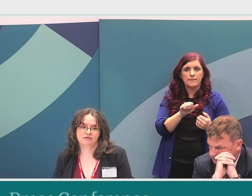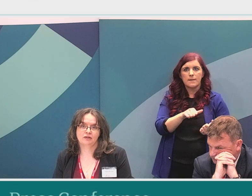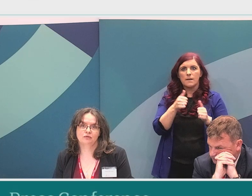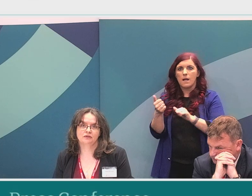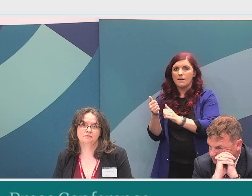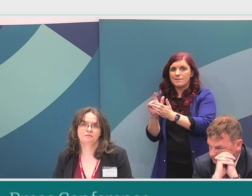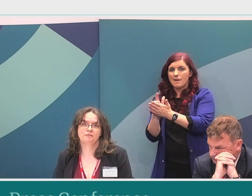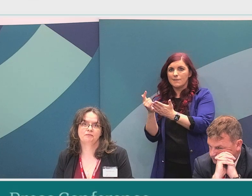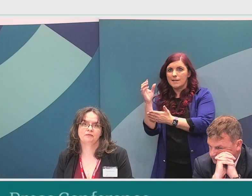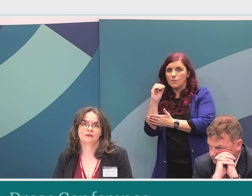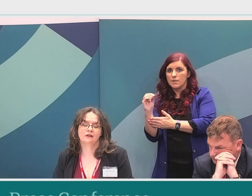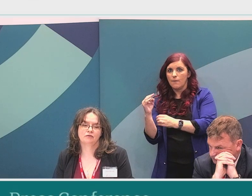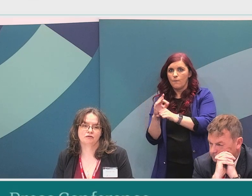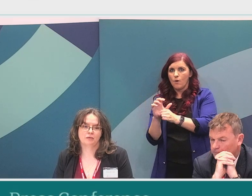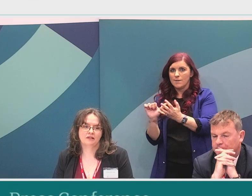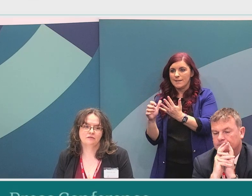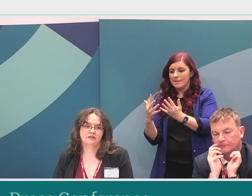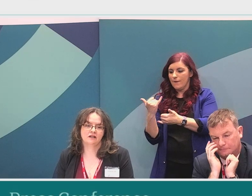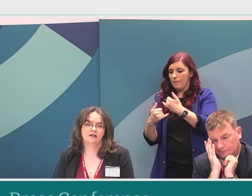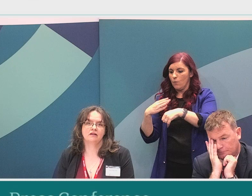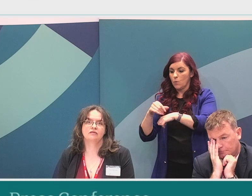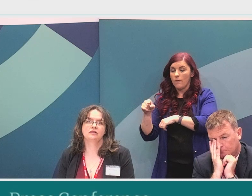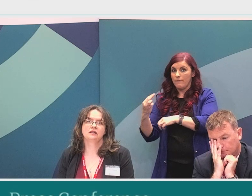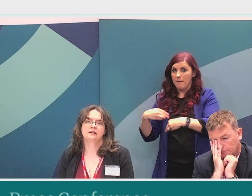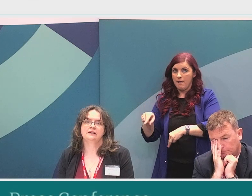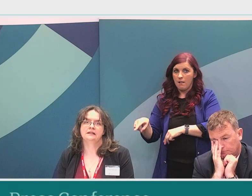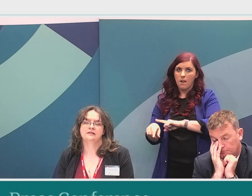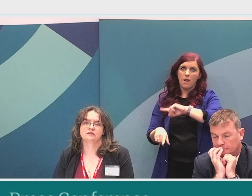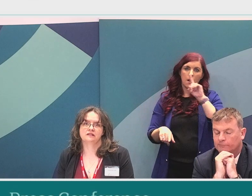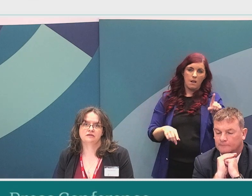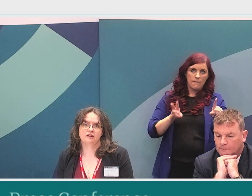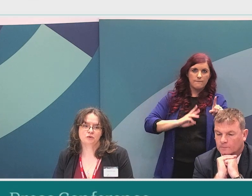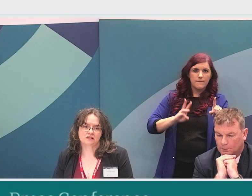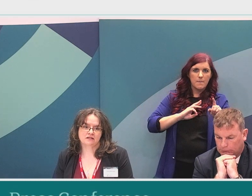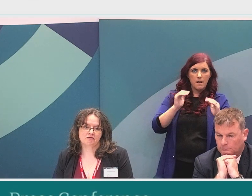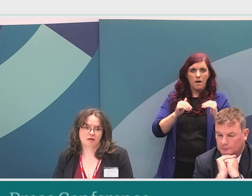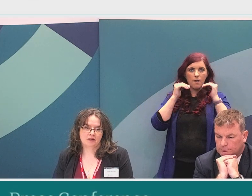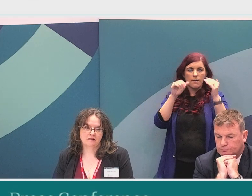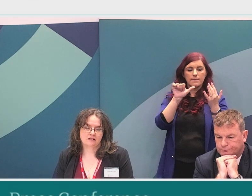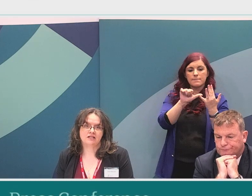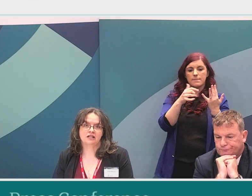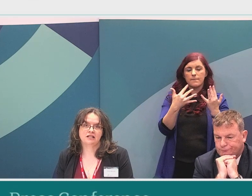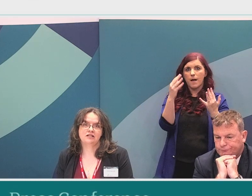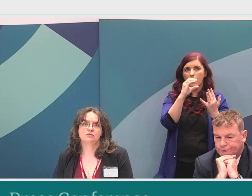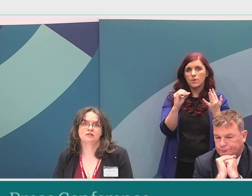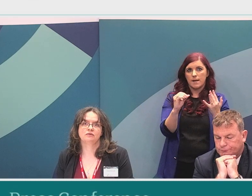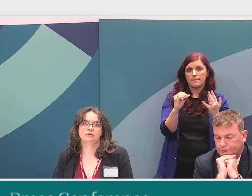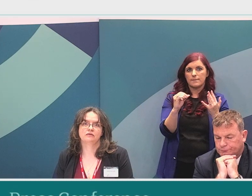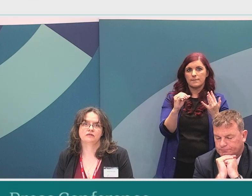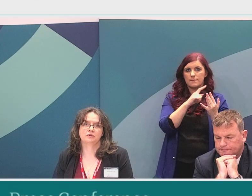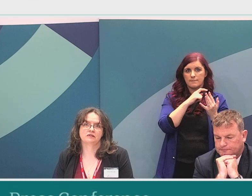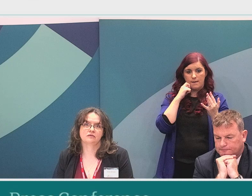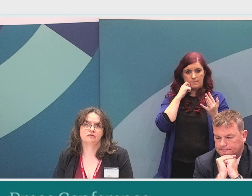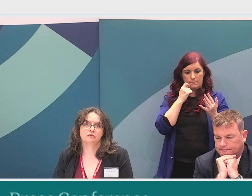65 and over. For females, we see a higher level. So 65% of females aged 18 to 24